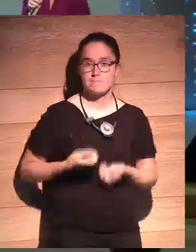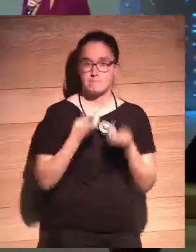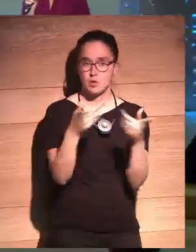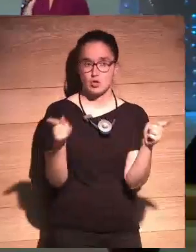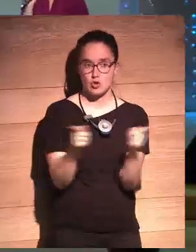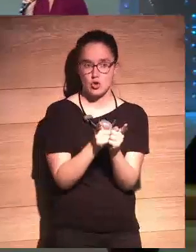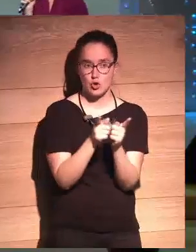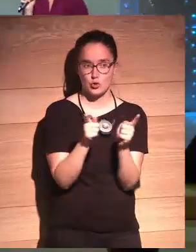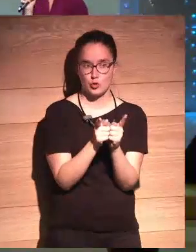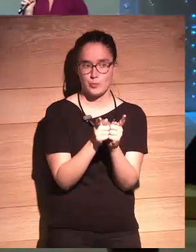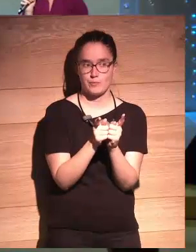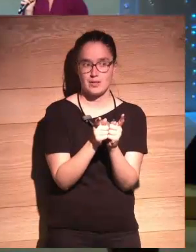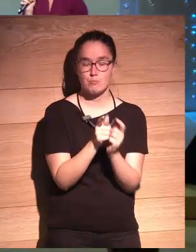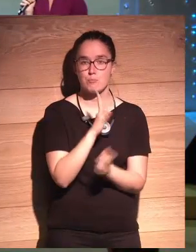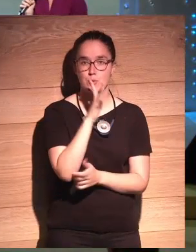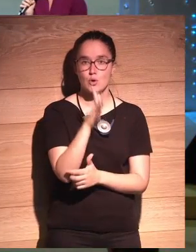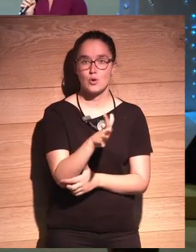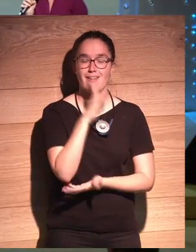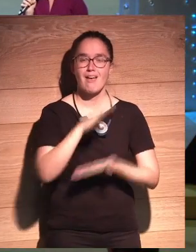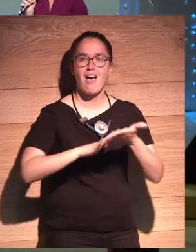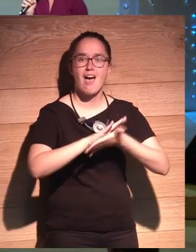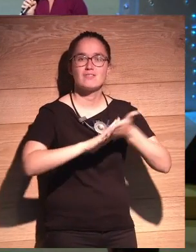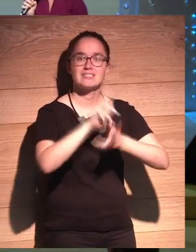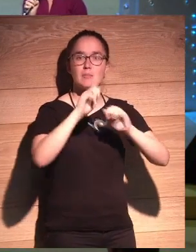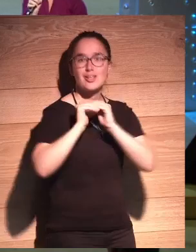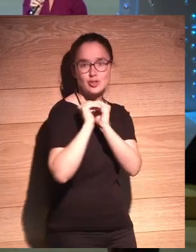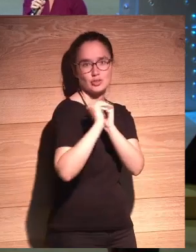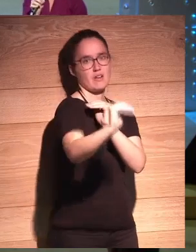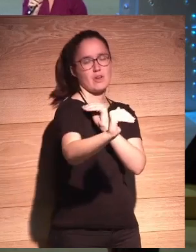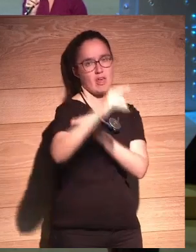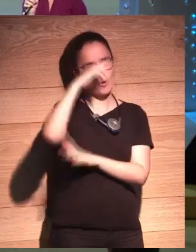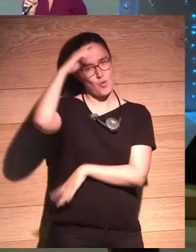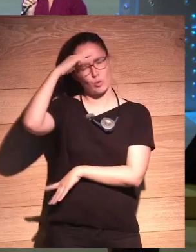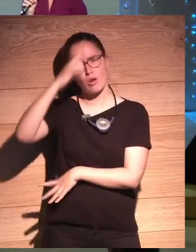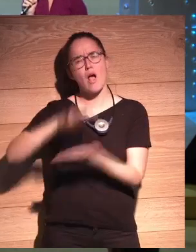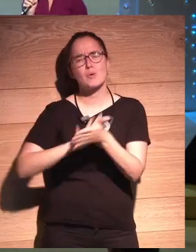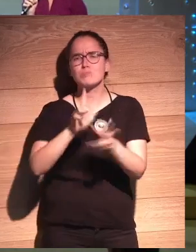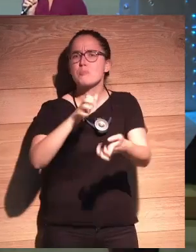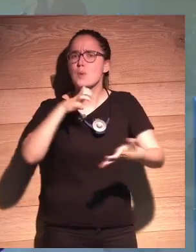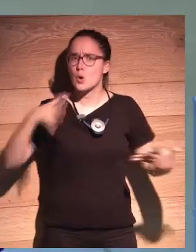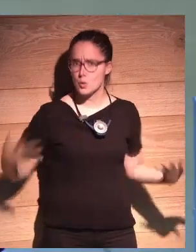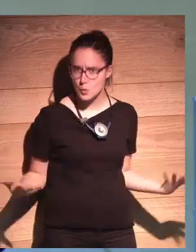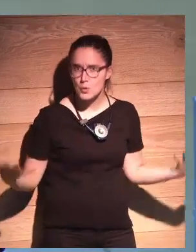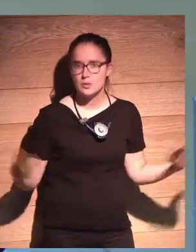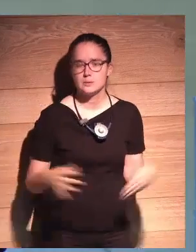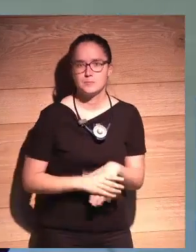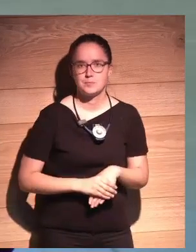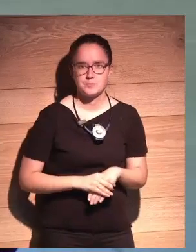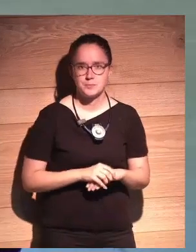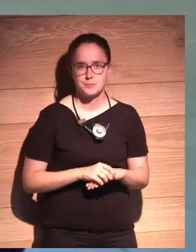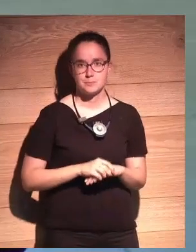I would like to do a brief introduction of why we're going to be talking about culture and